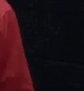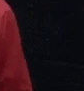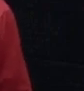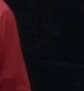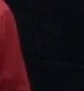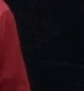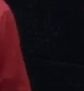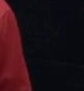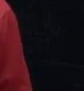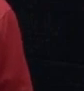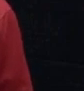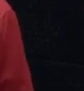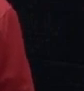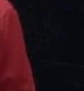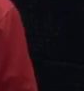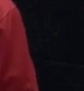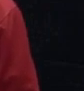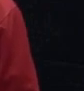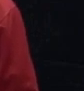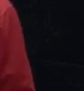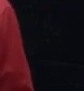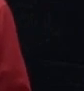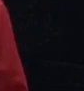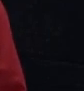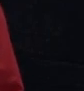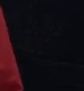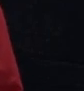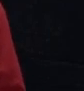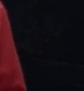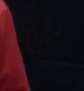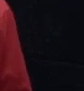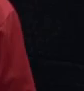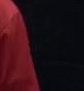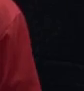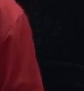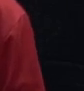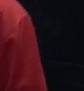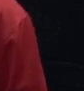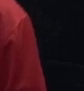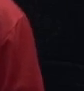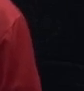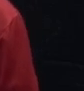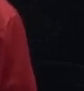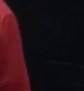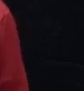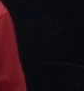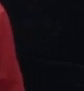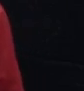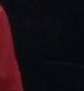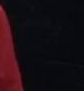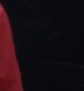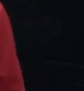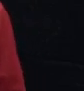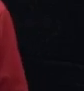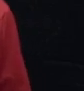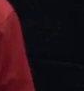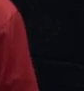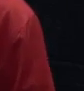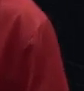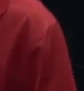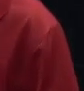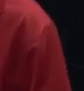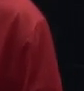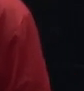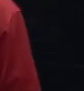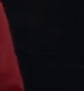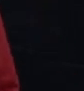It's continued to grow. Some events and summits, quote unquote, become stale, and that's a